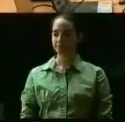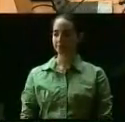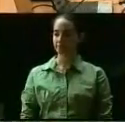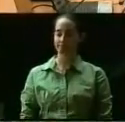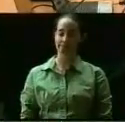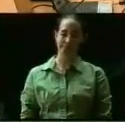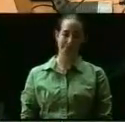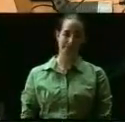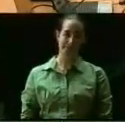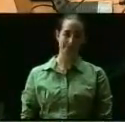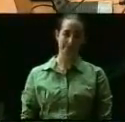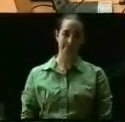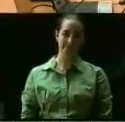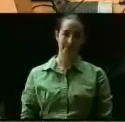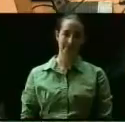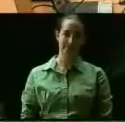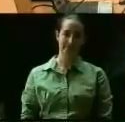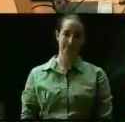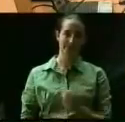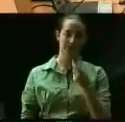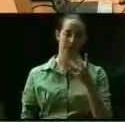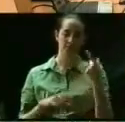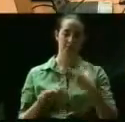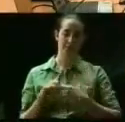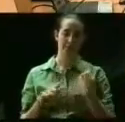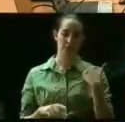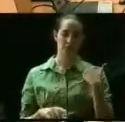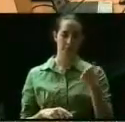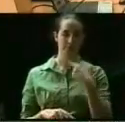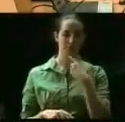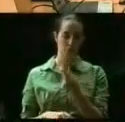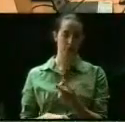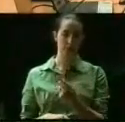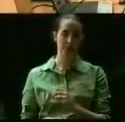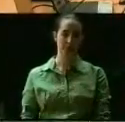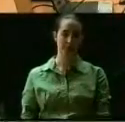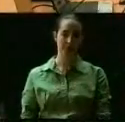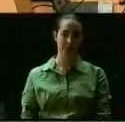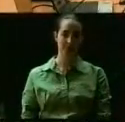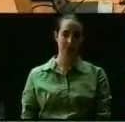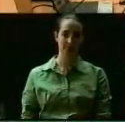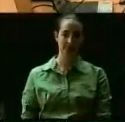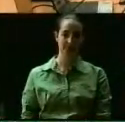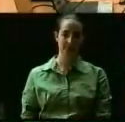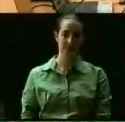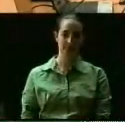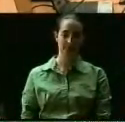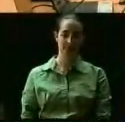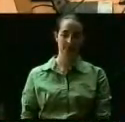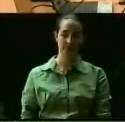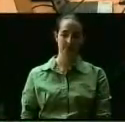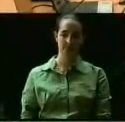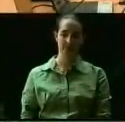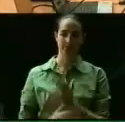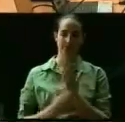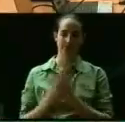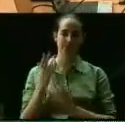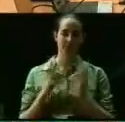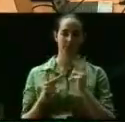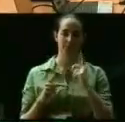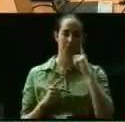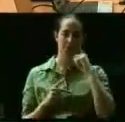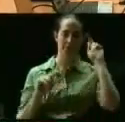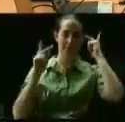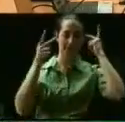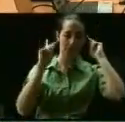Now, I made this statement, this allegation, a few months ago, and I thought I was took across like, some people took me as being a